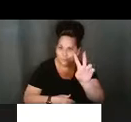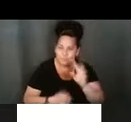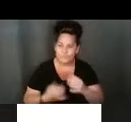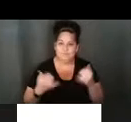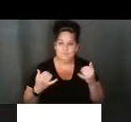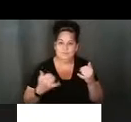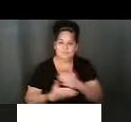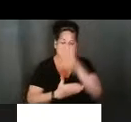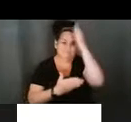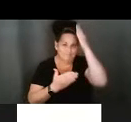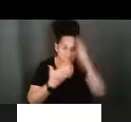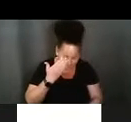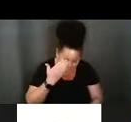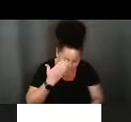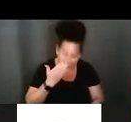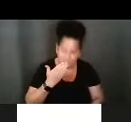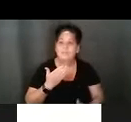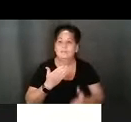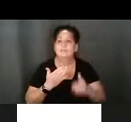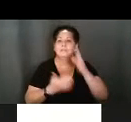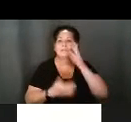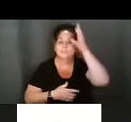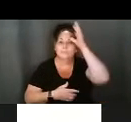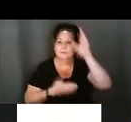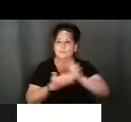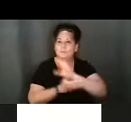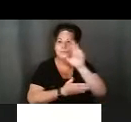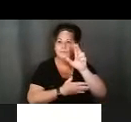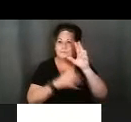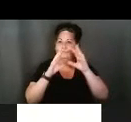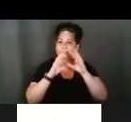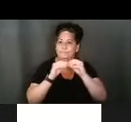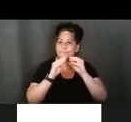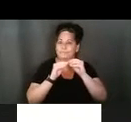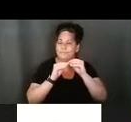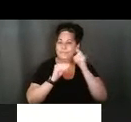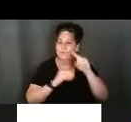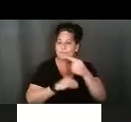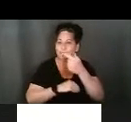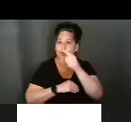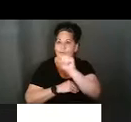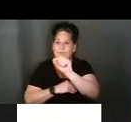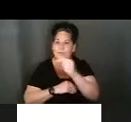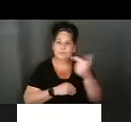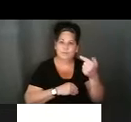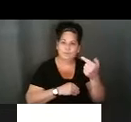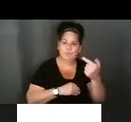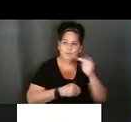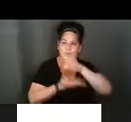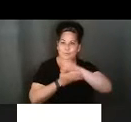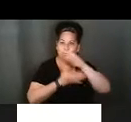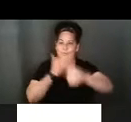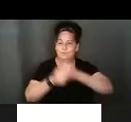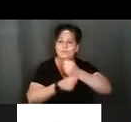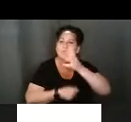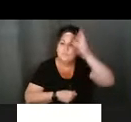Victory in Schools Parent University sessions for the 2020-2021 school year. Parents, we appreciate your